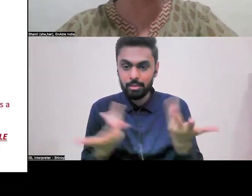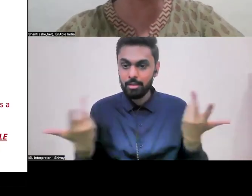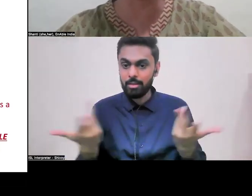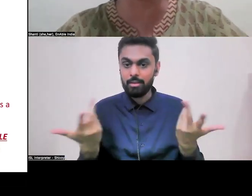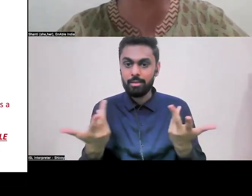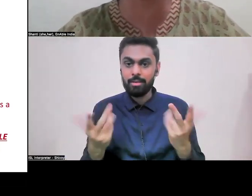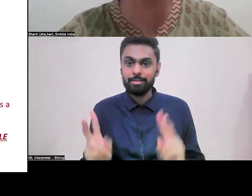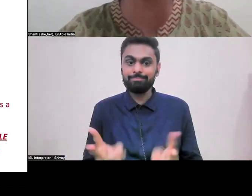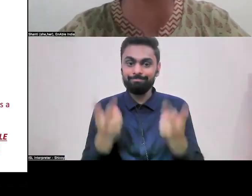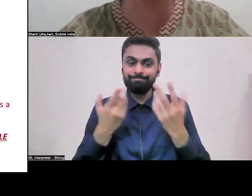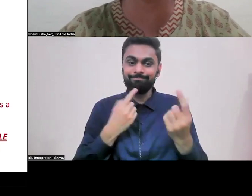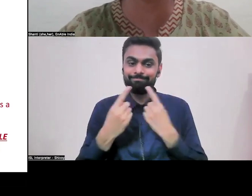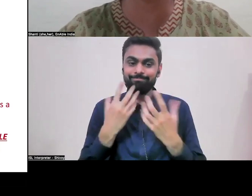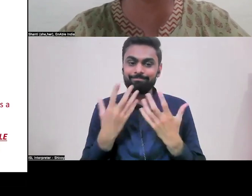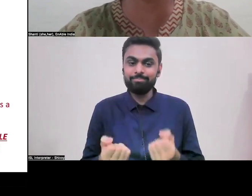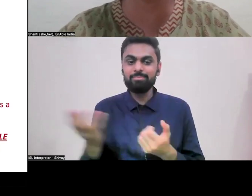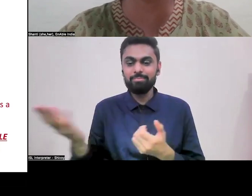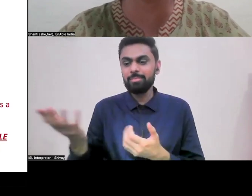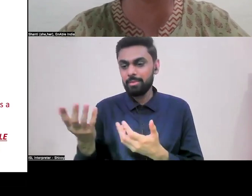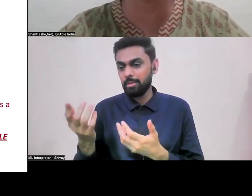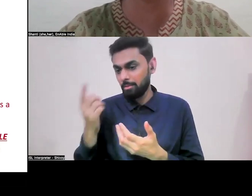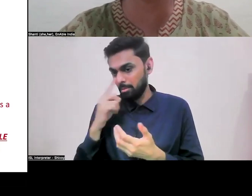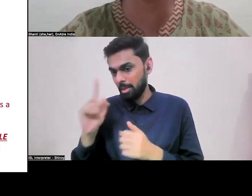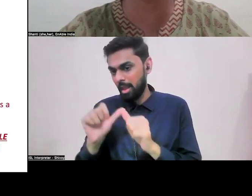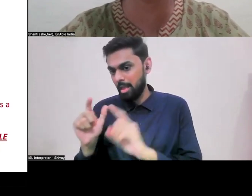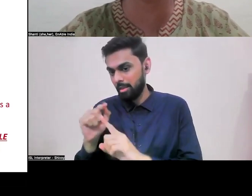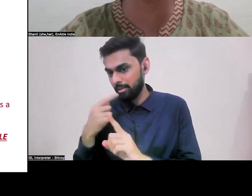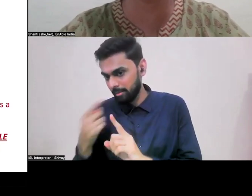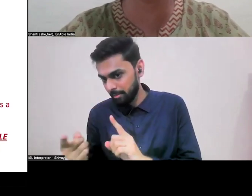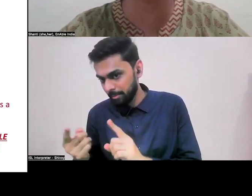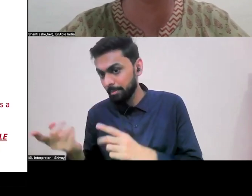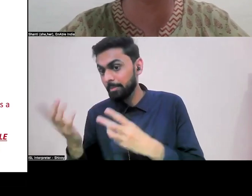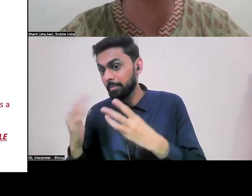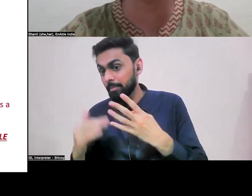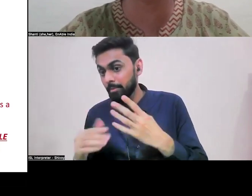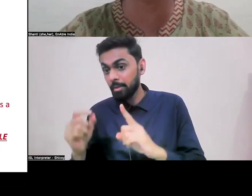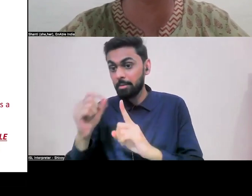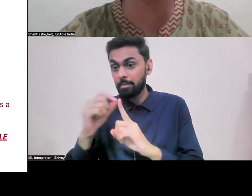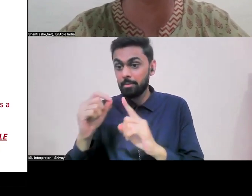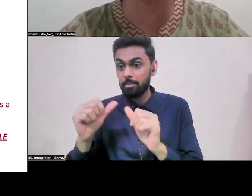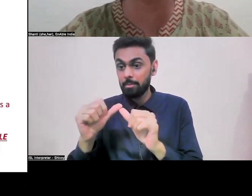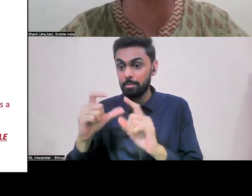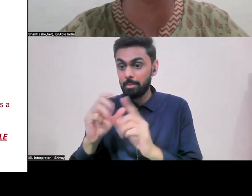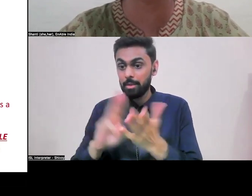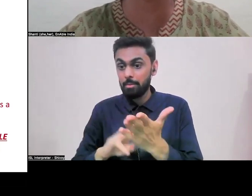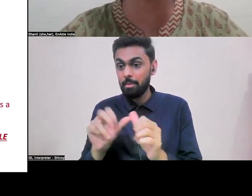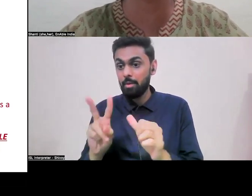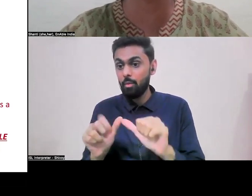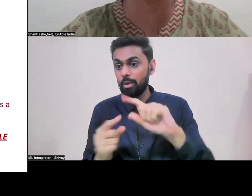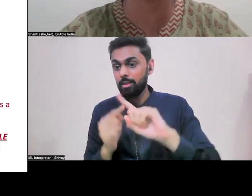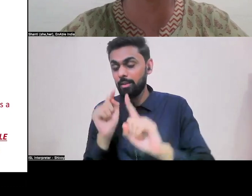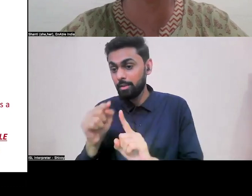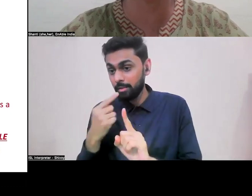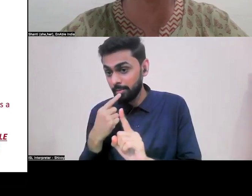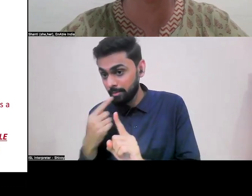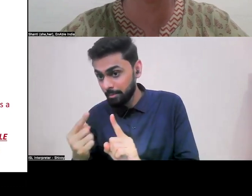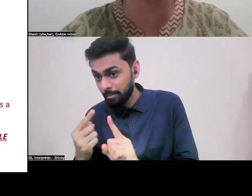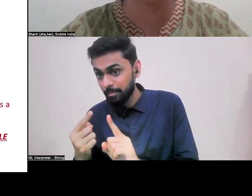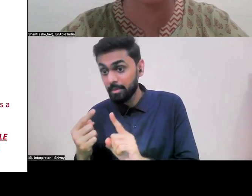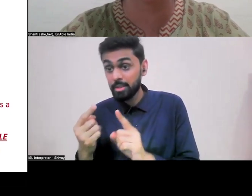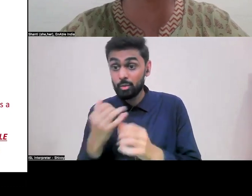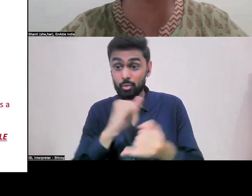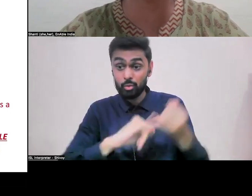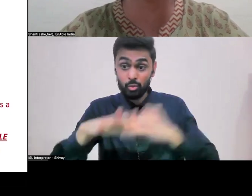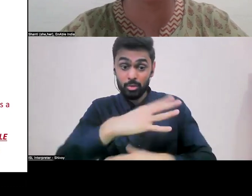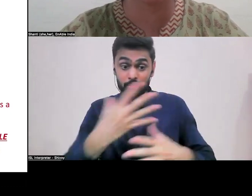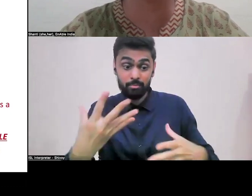workshop. Yeah. That's what she says. And again, Padmavati B saying that integrating in the society should